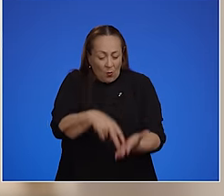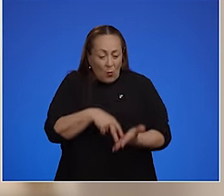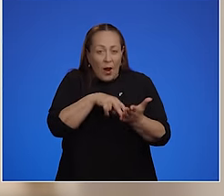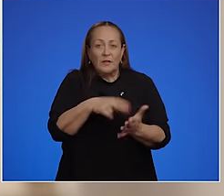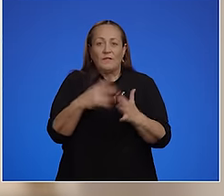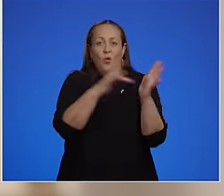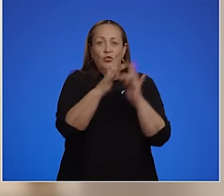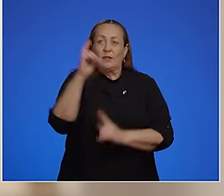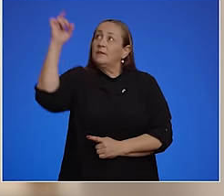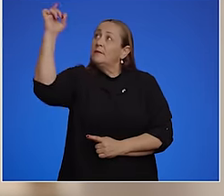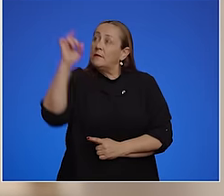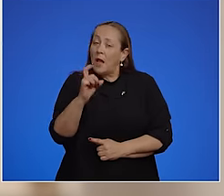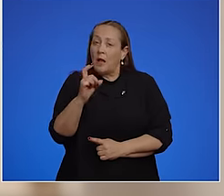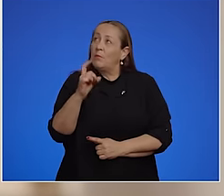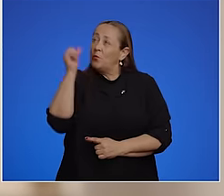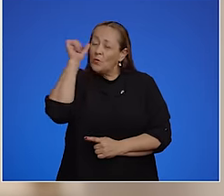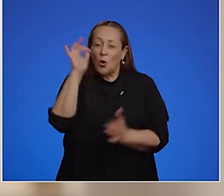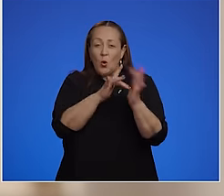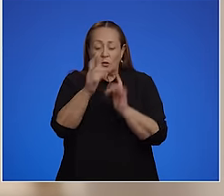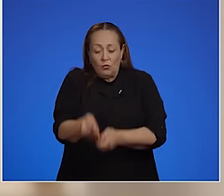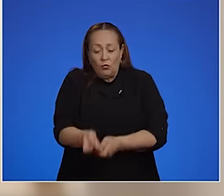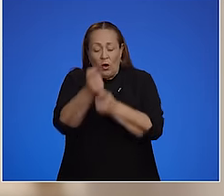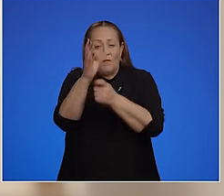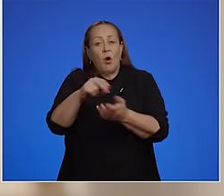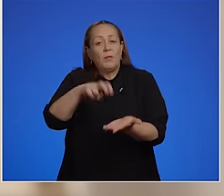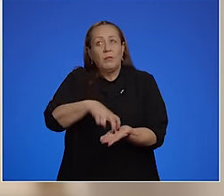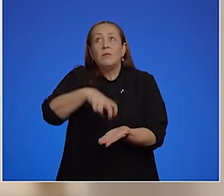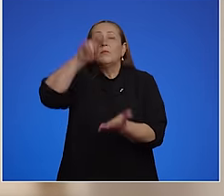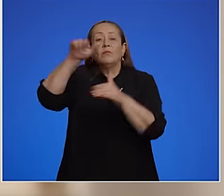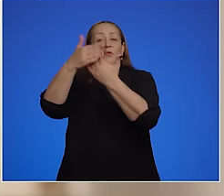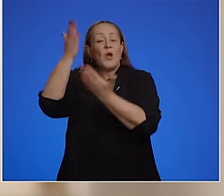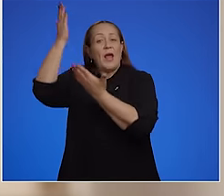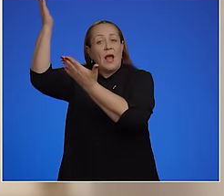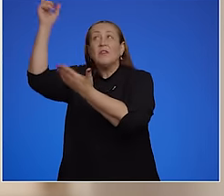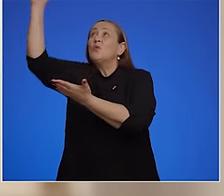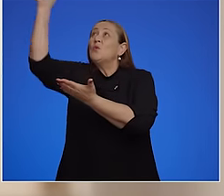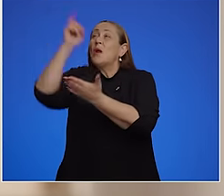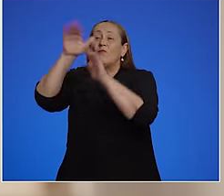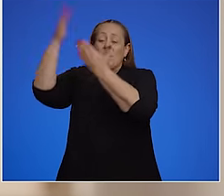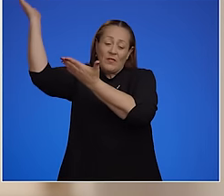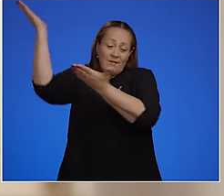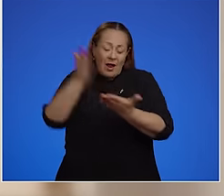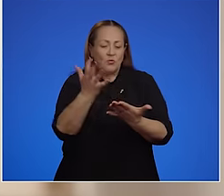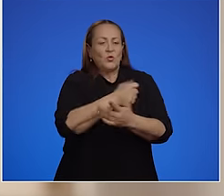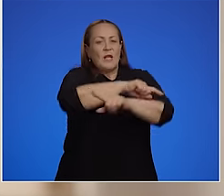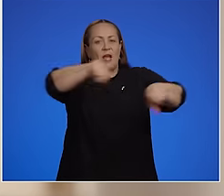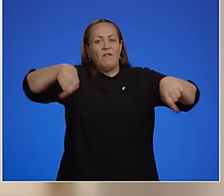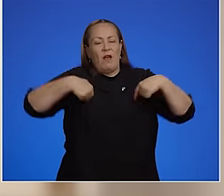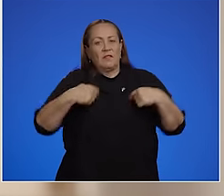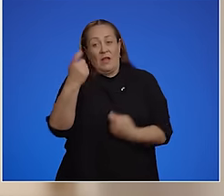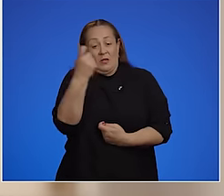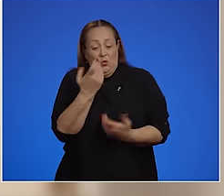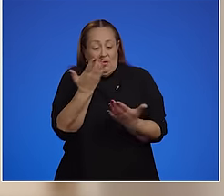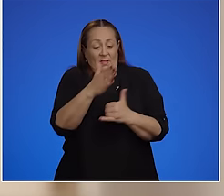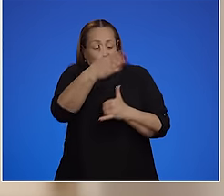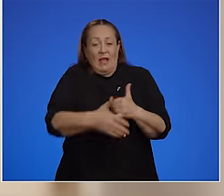for Jesus, his Son, whom he raised from the dead, to come from heaven to save us from the retribution which